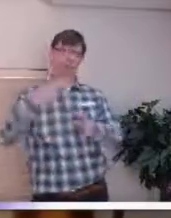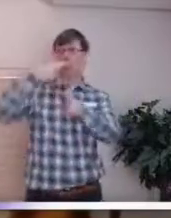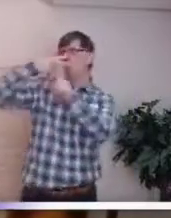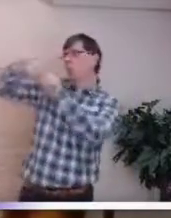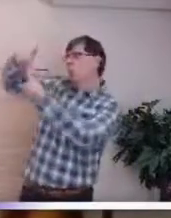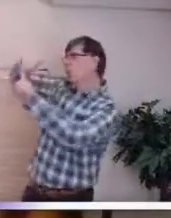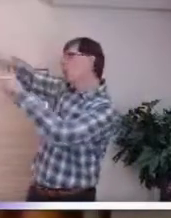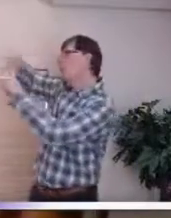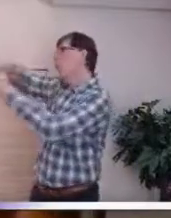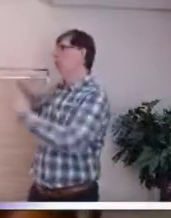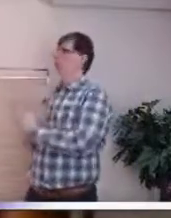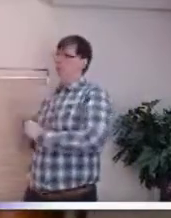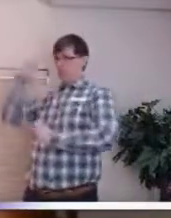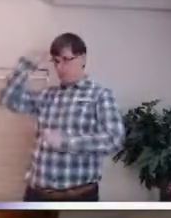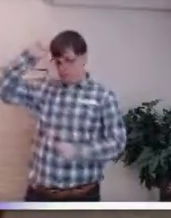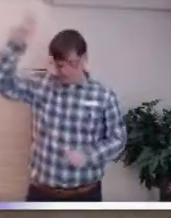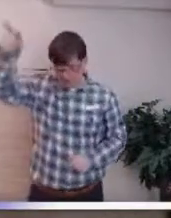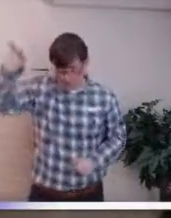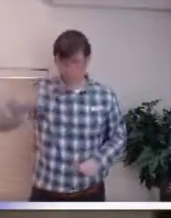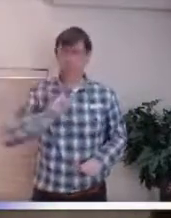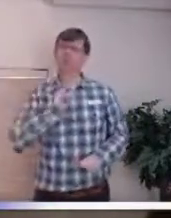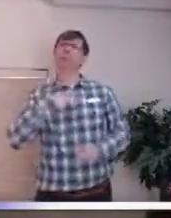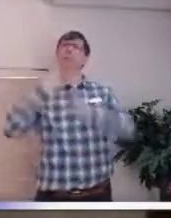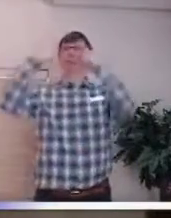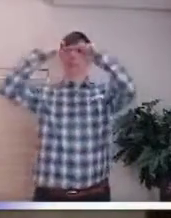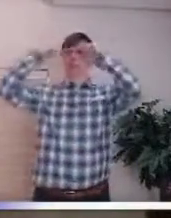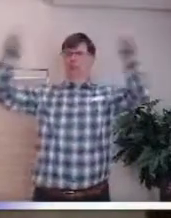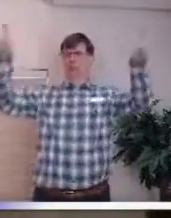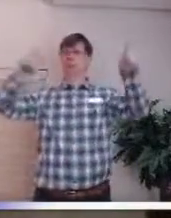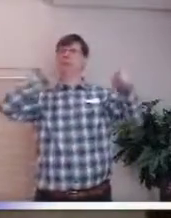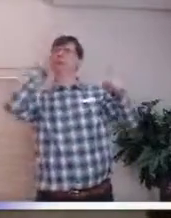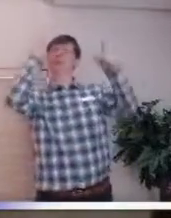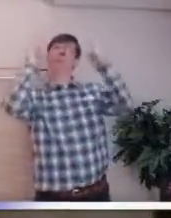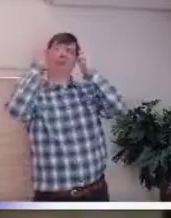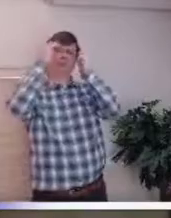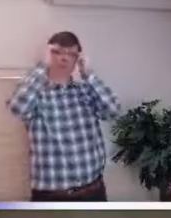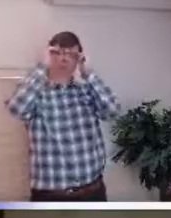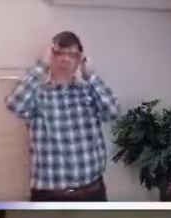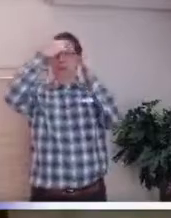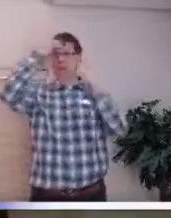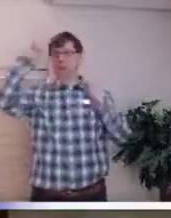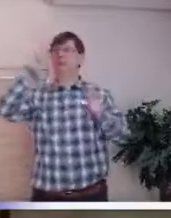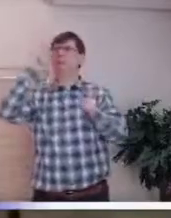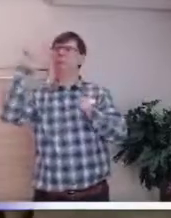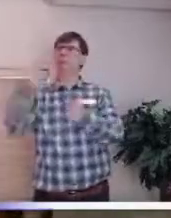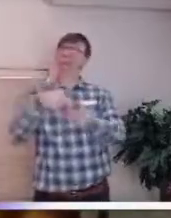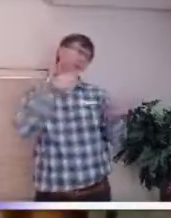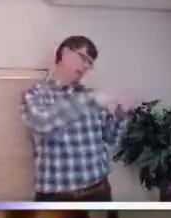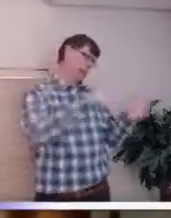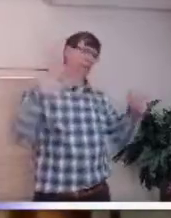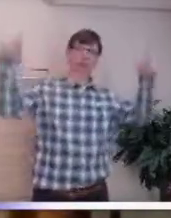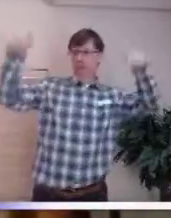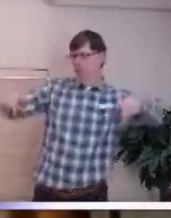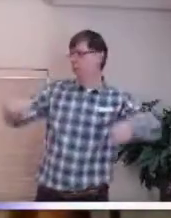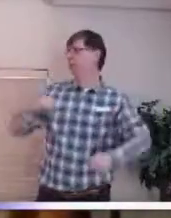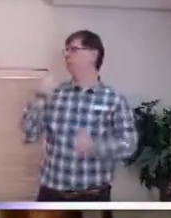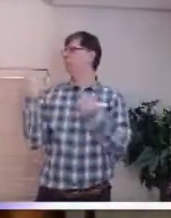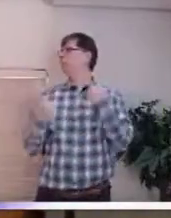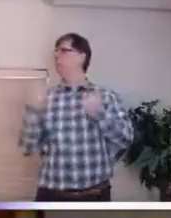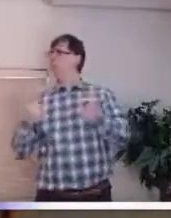like, oh, okay. So I need to be alert. I need to be aware of what's going on here. But as I was driving through